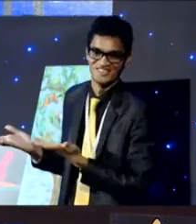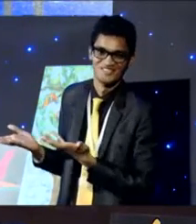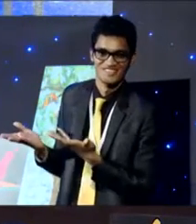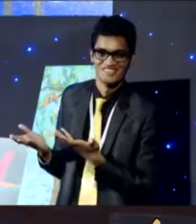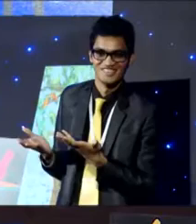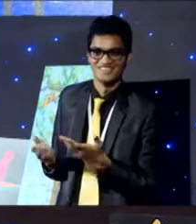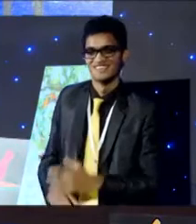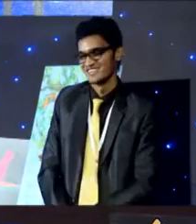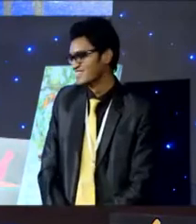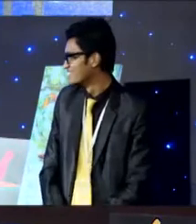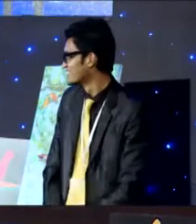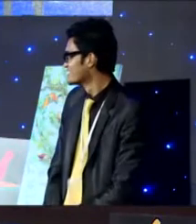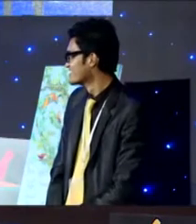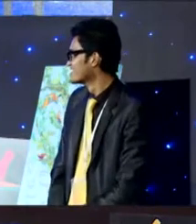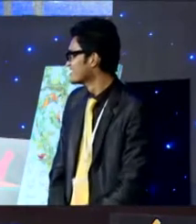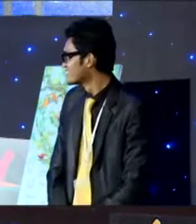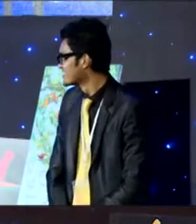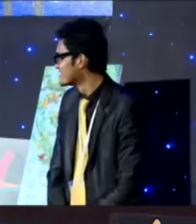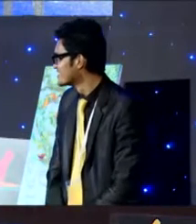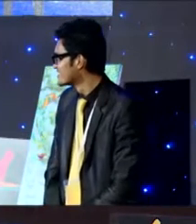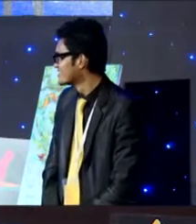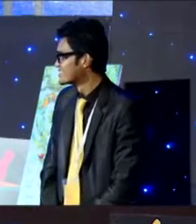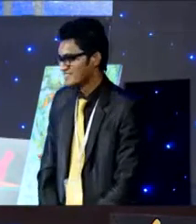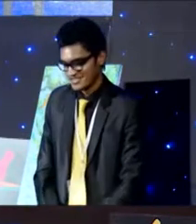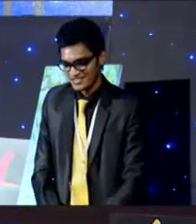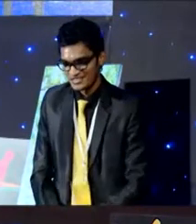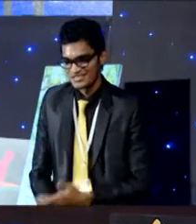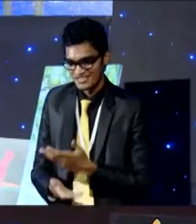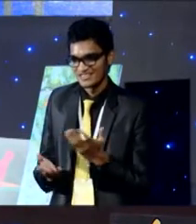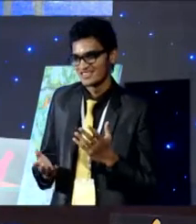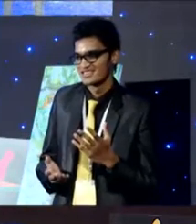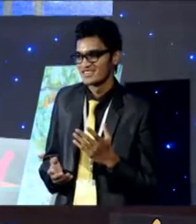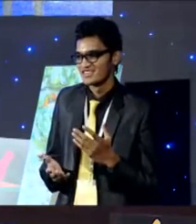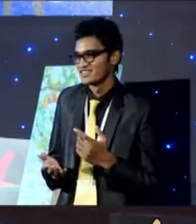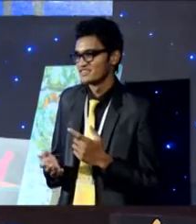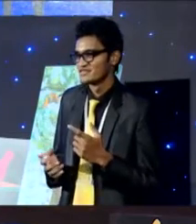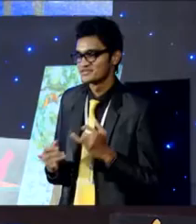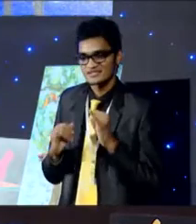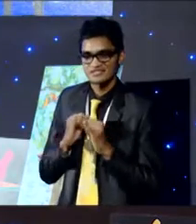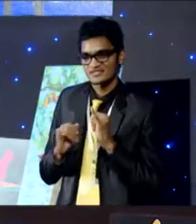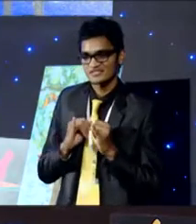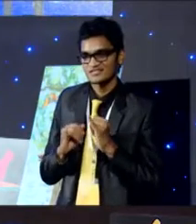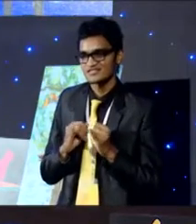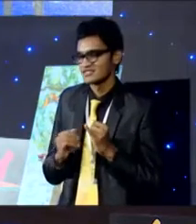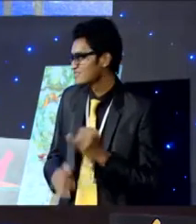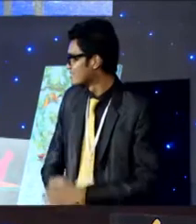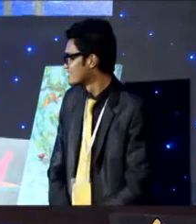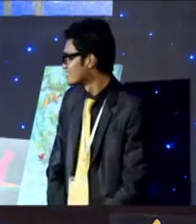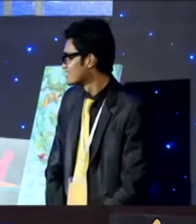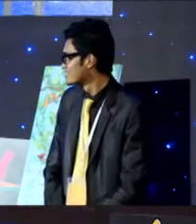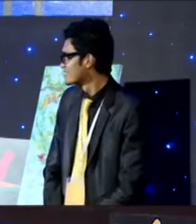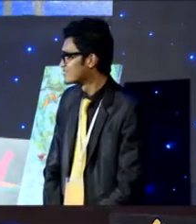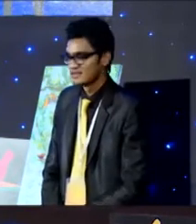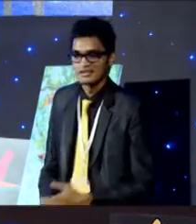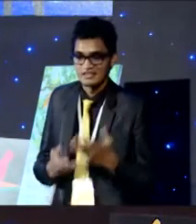me a chance to conduct to share the whole story. So what the story was, the consequences are immense. That person lost